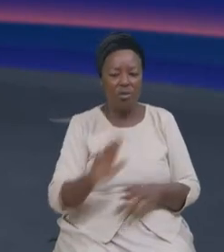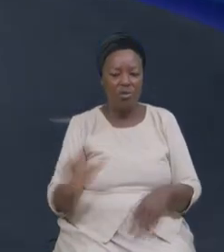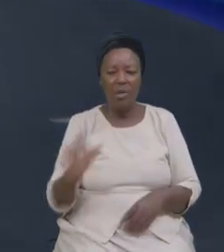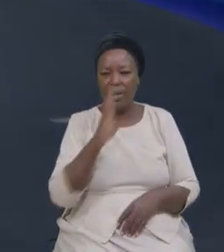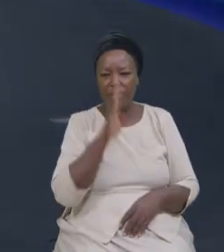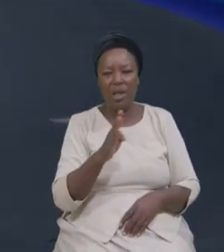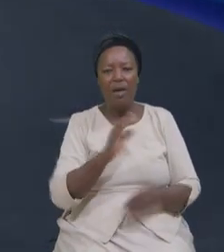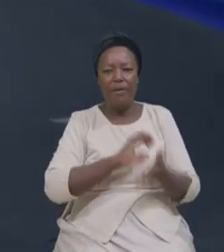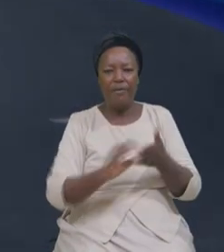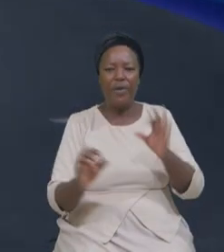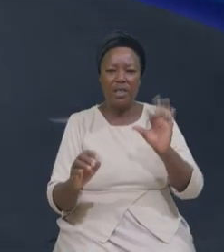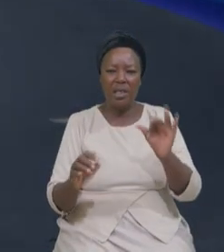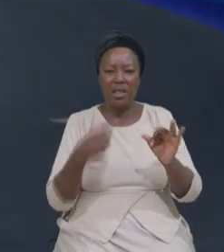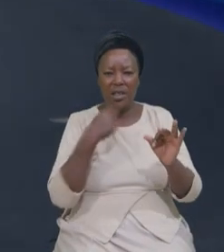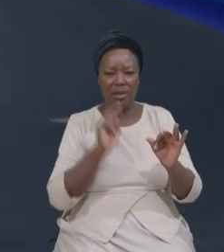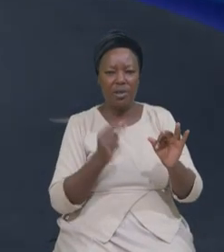in